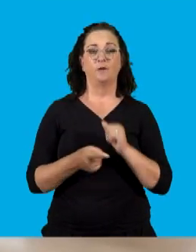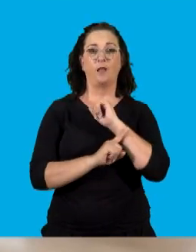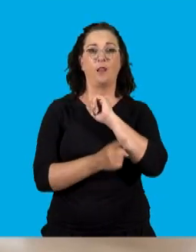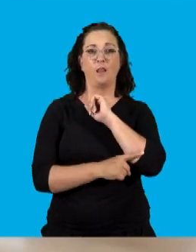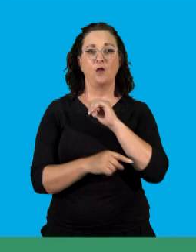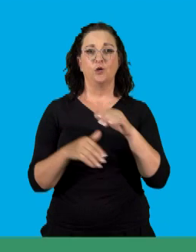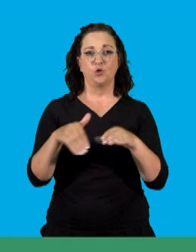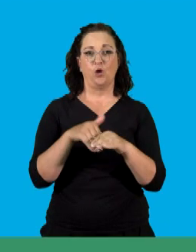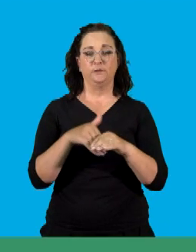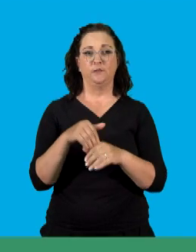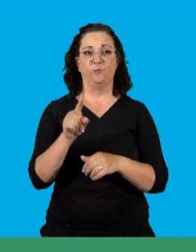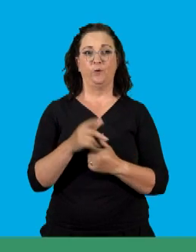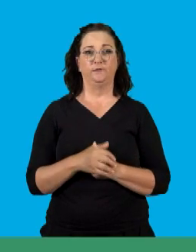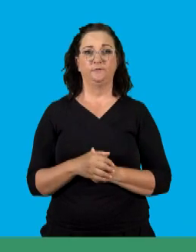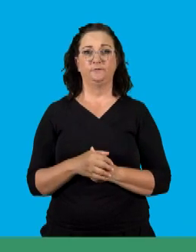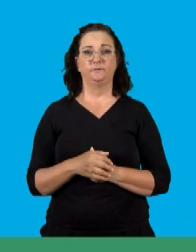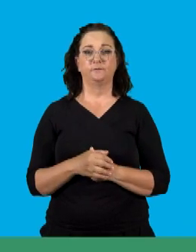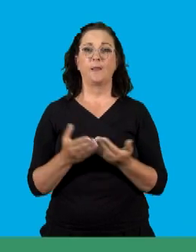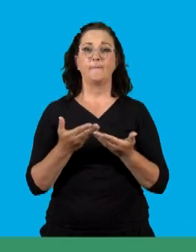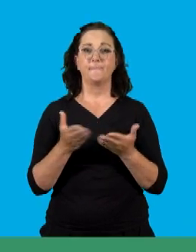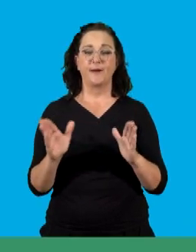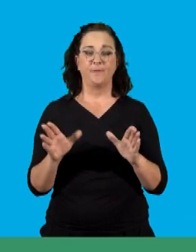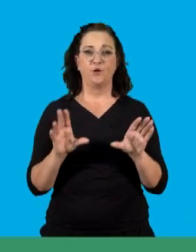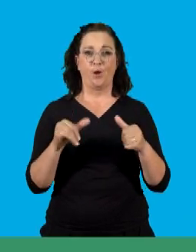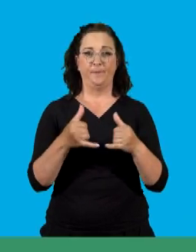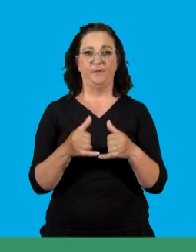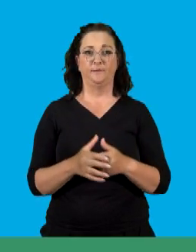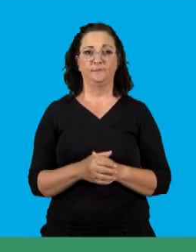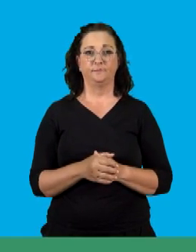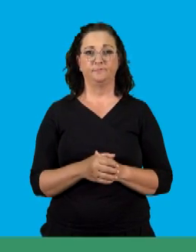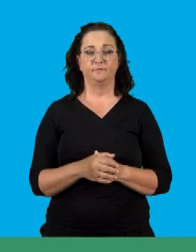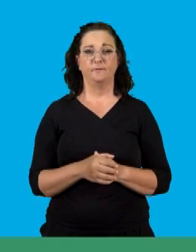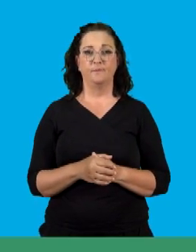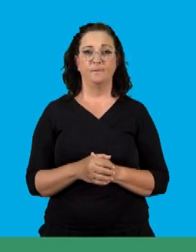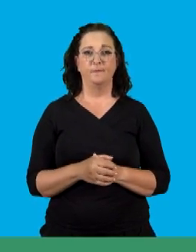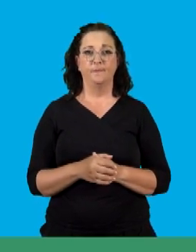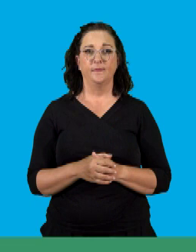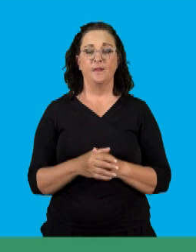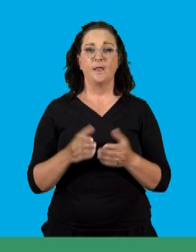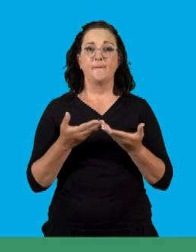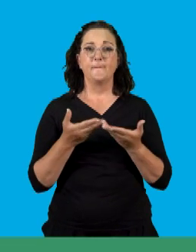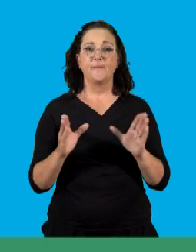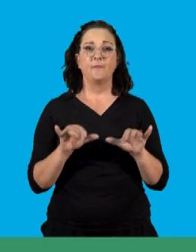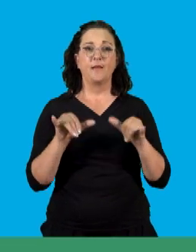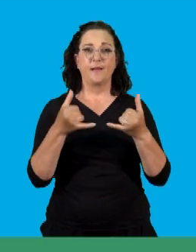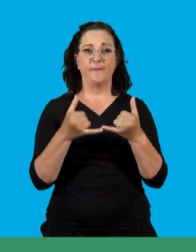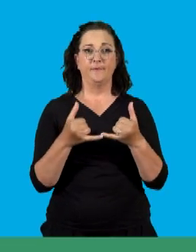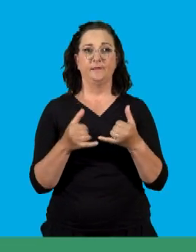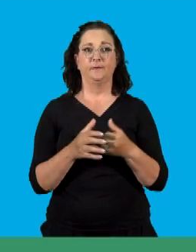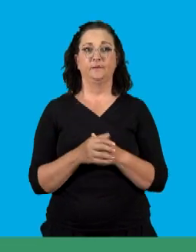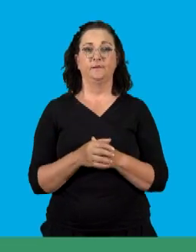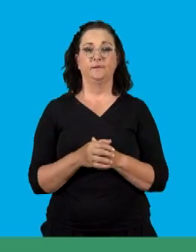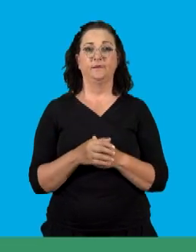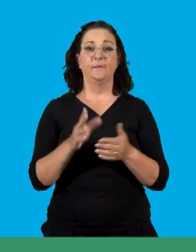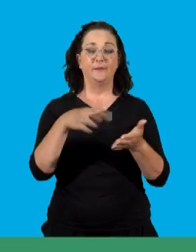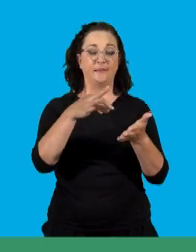last concept of the lesson, which is the public company. Definition of a public company. A public company is a company